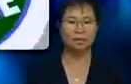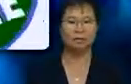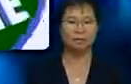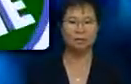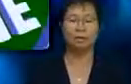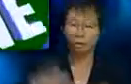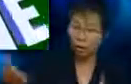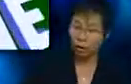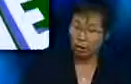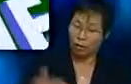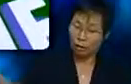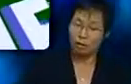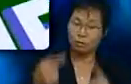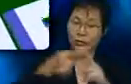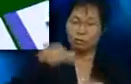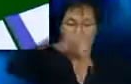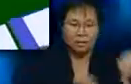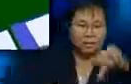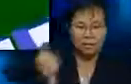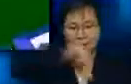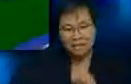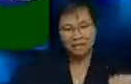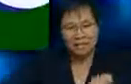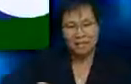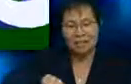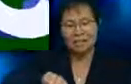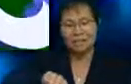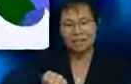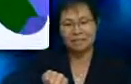Welcome to the Science Zone.